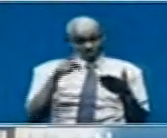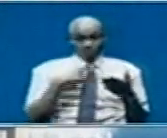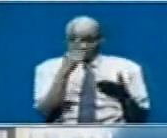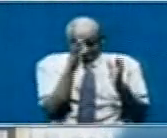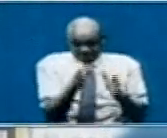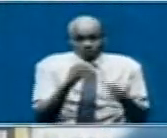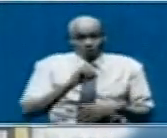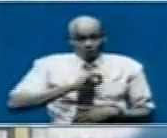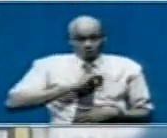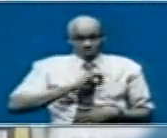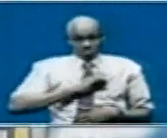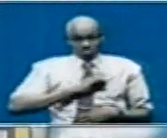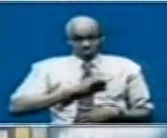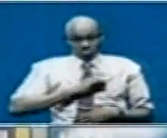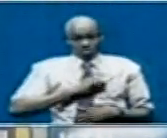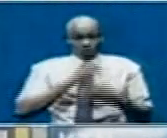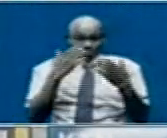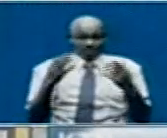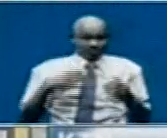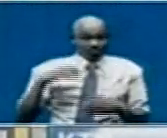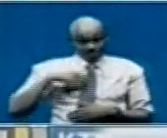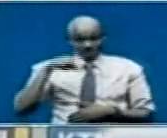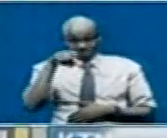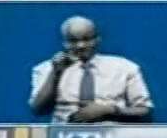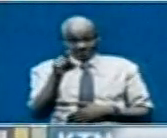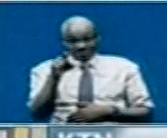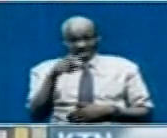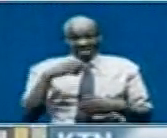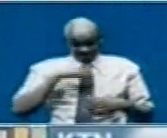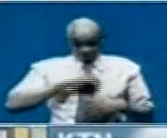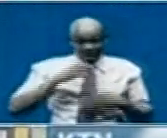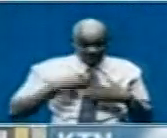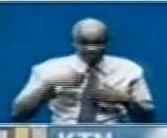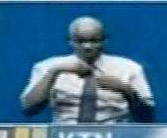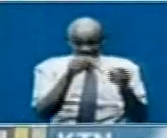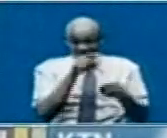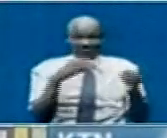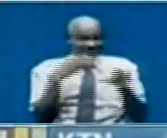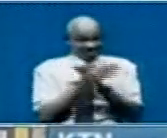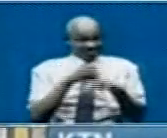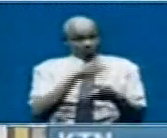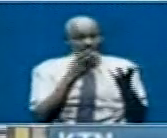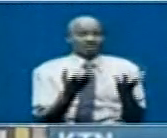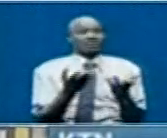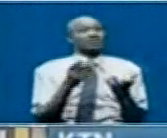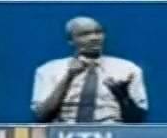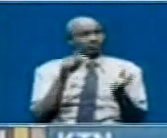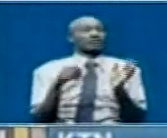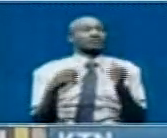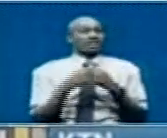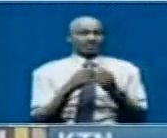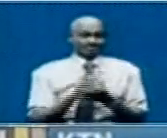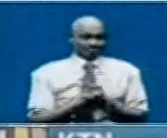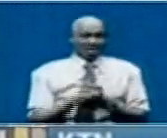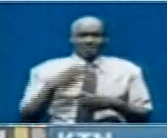occupation of property by people who do not have ownership rights, ownership documents. What is emerging from the lands